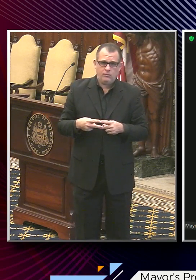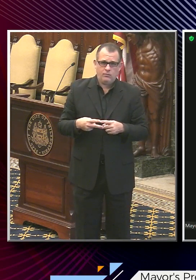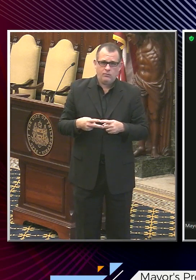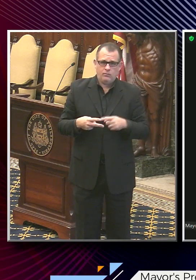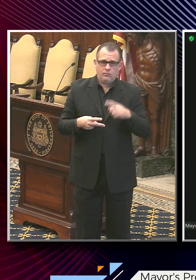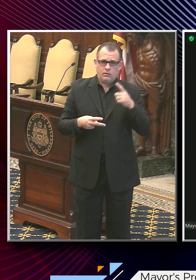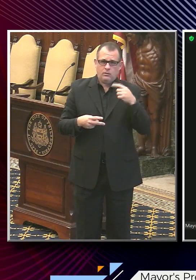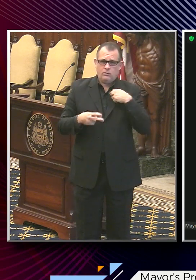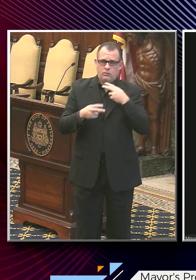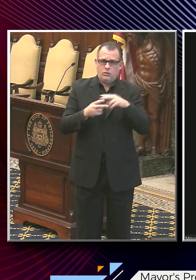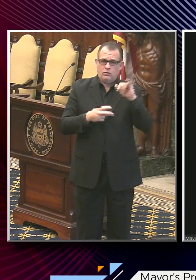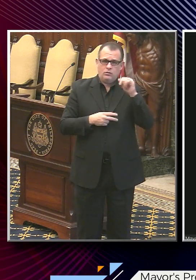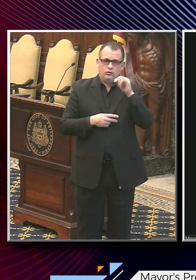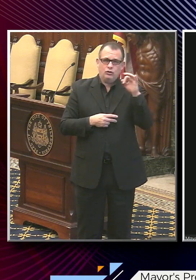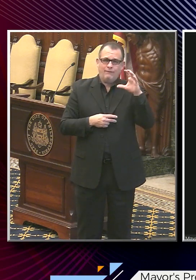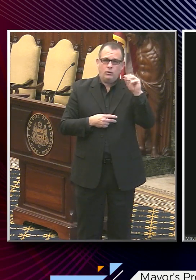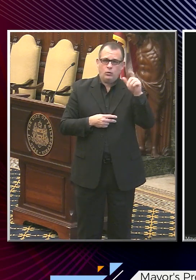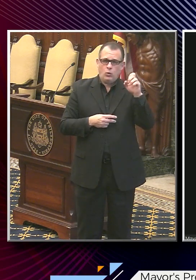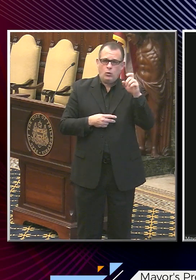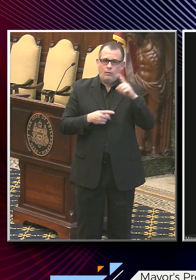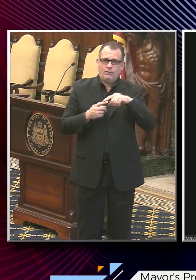Jeff Cole of Fox 29.